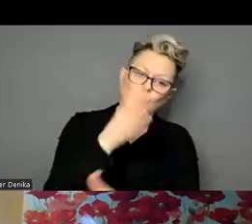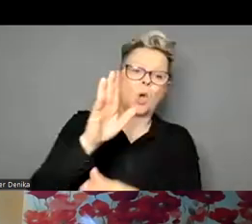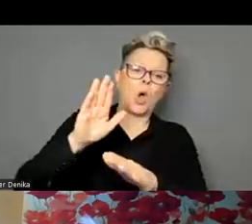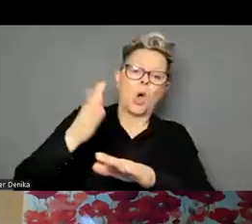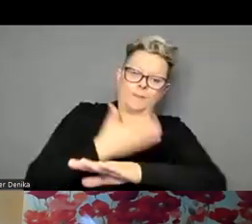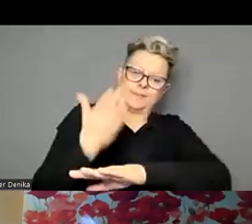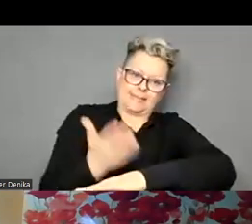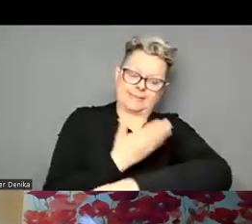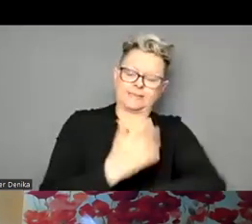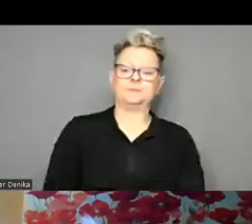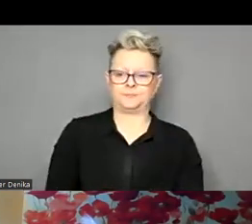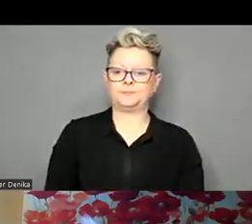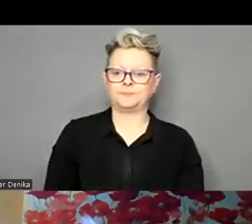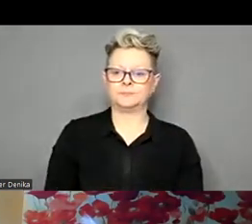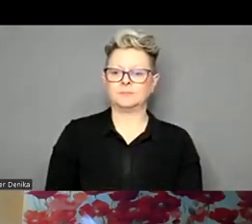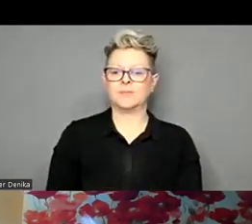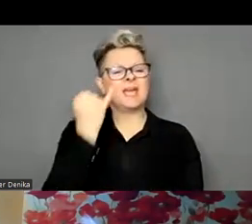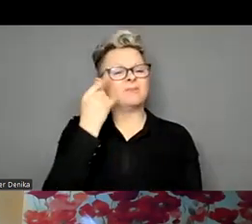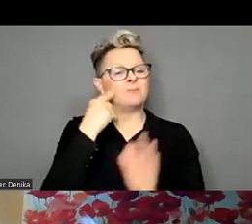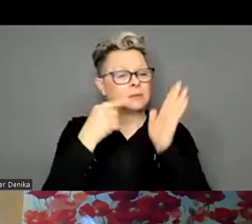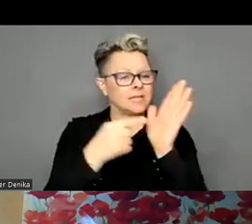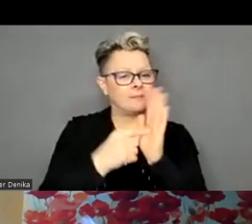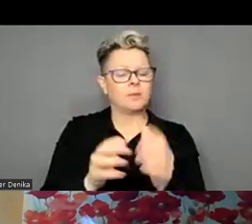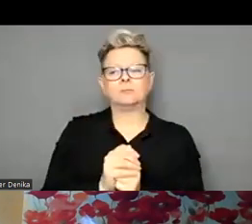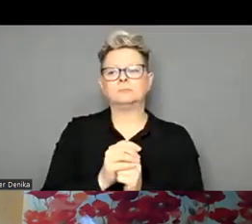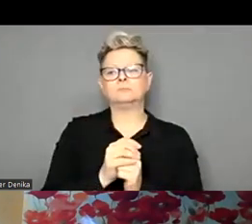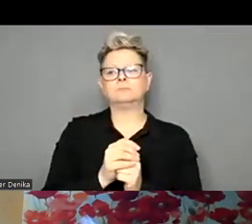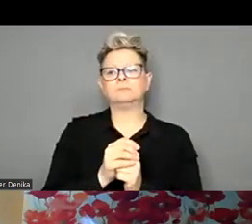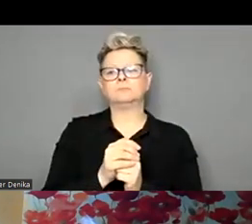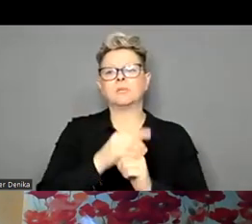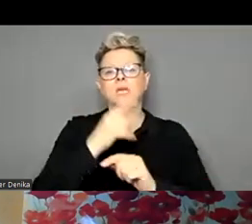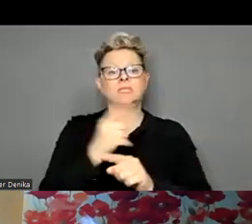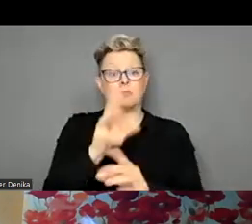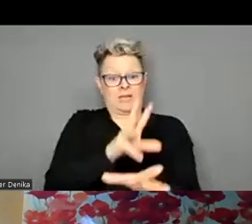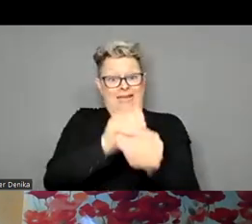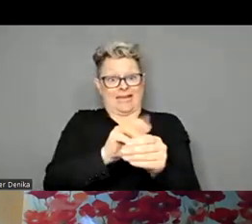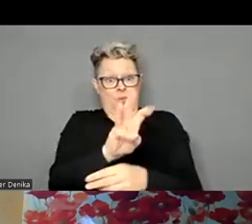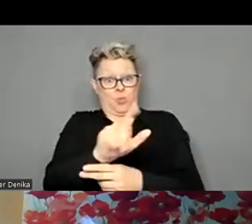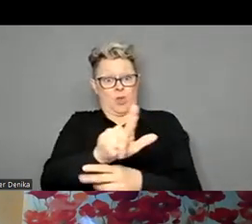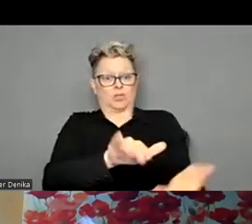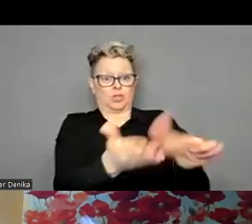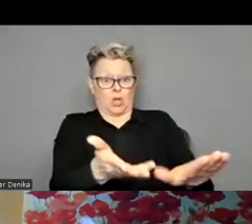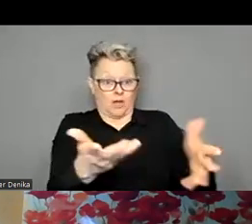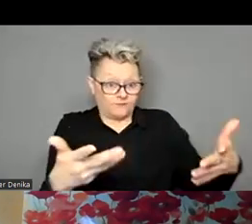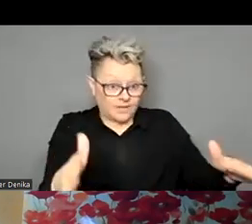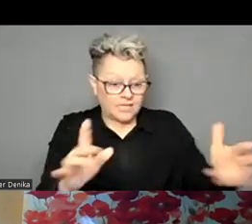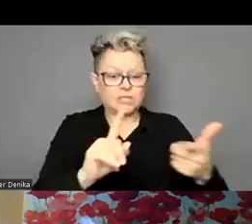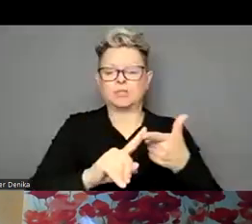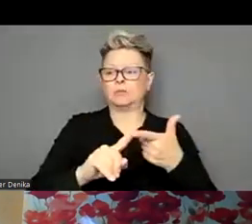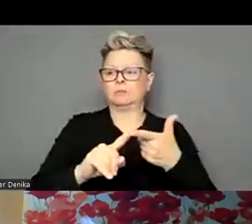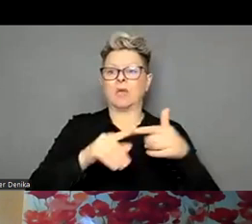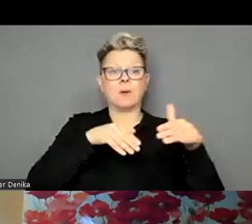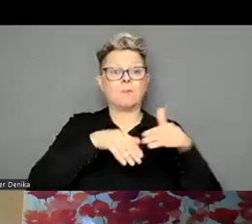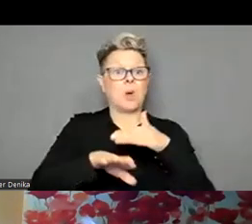so like a common time to update a will would be after the death of someone named in it, or after the birth of new people you want to